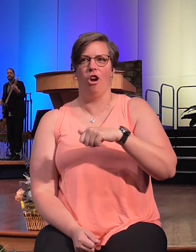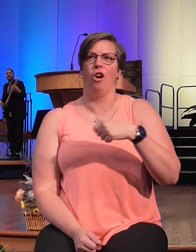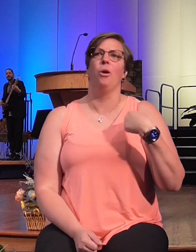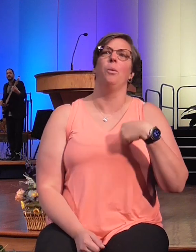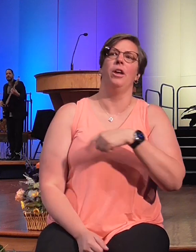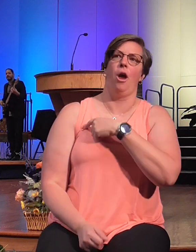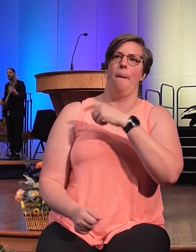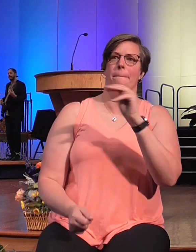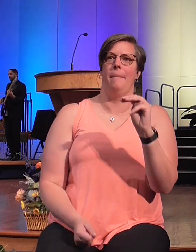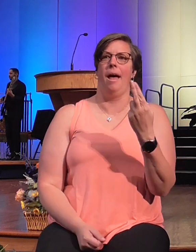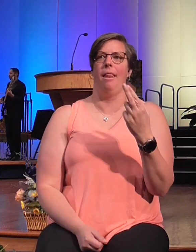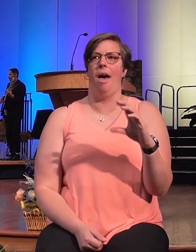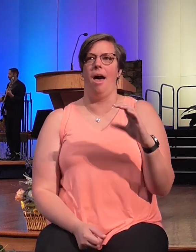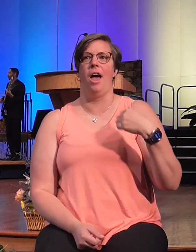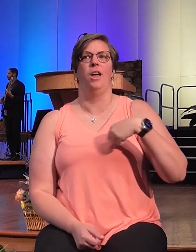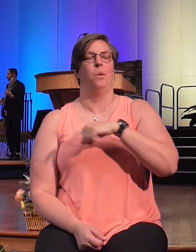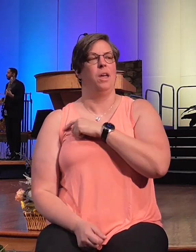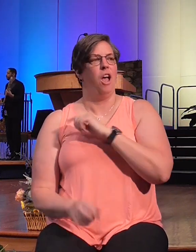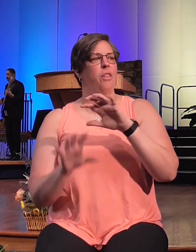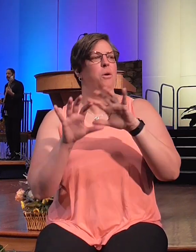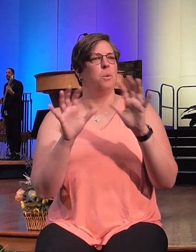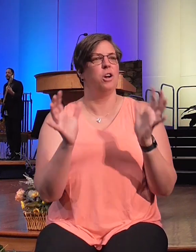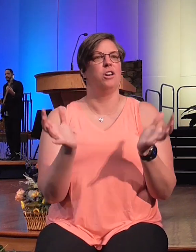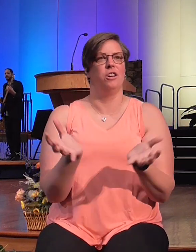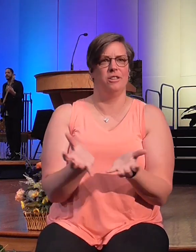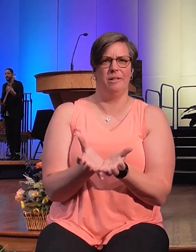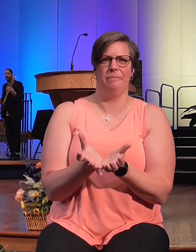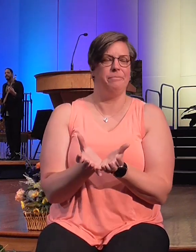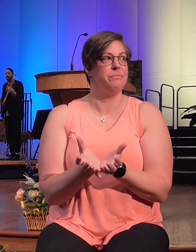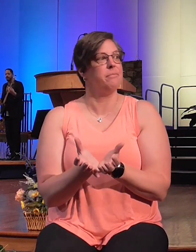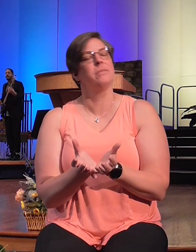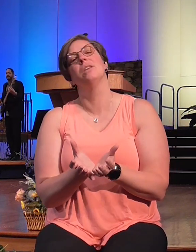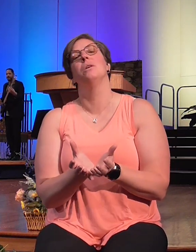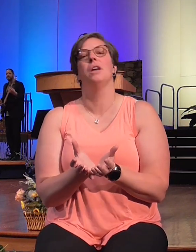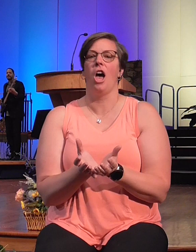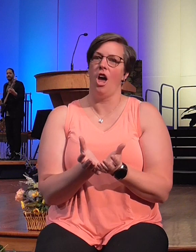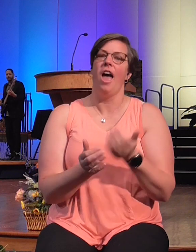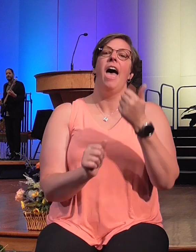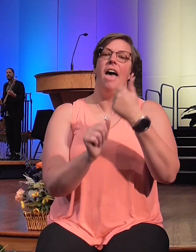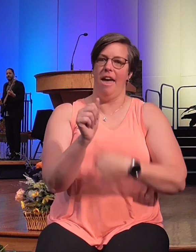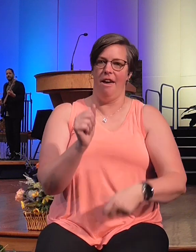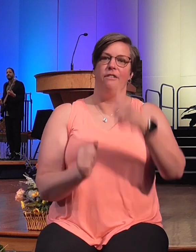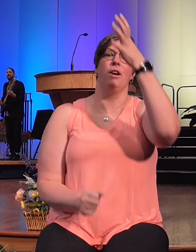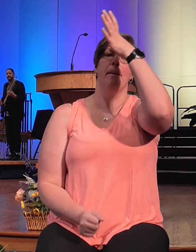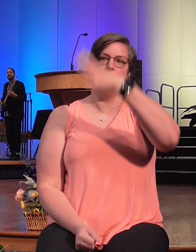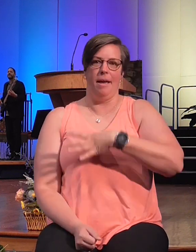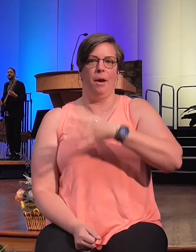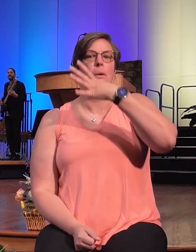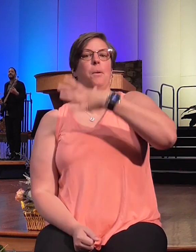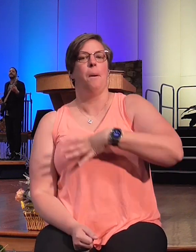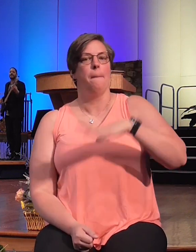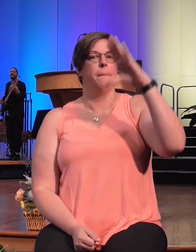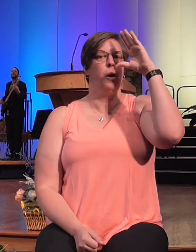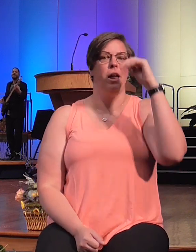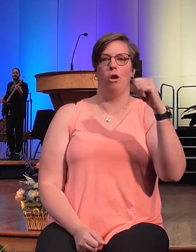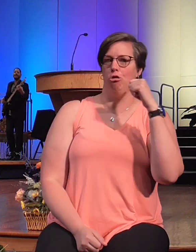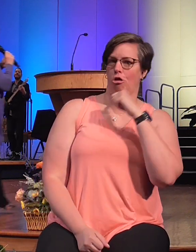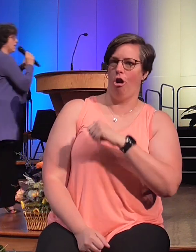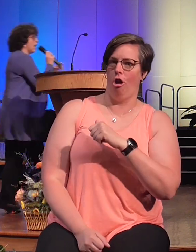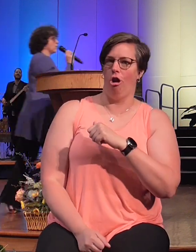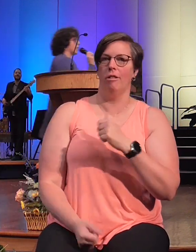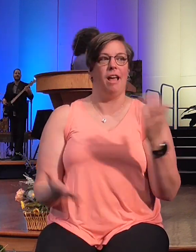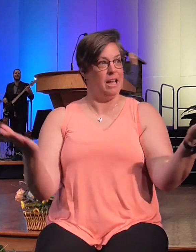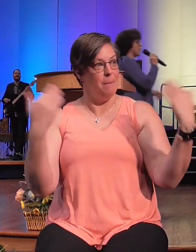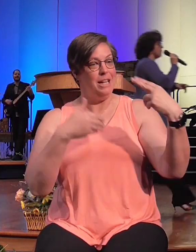and girl. We are Mile High, we are the world. We are every man and woman, every boy and girl.